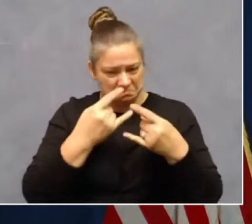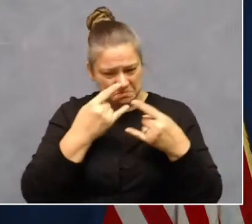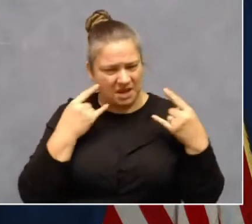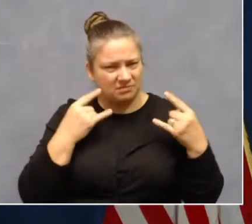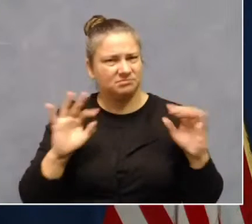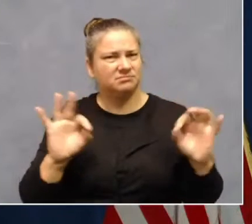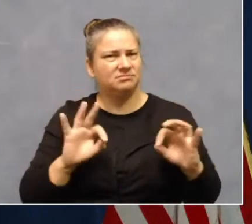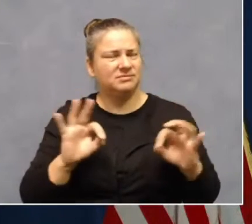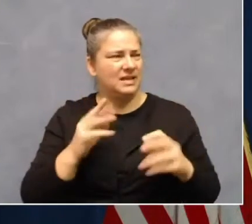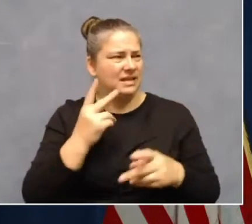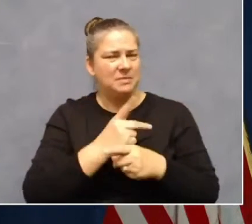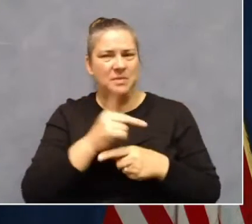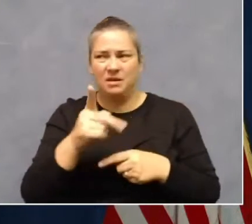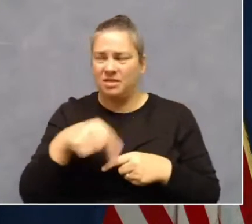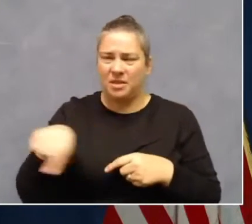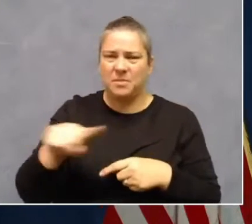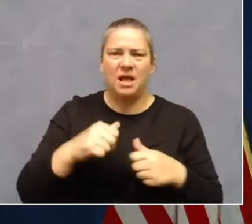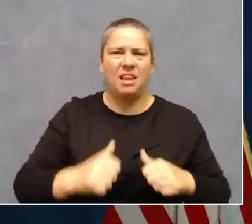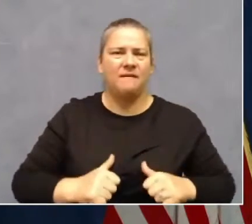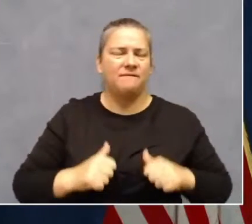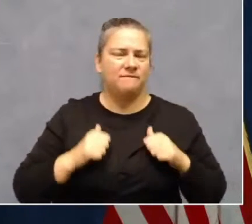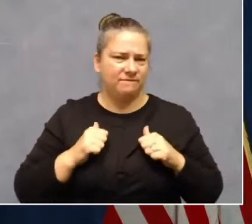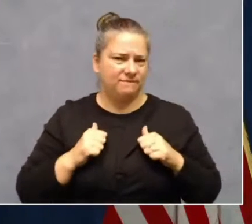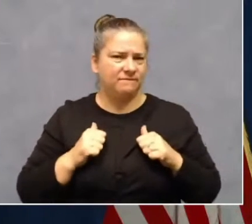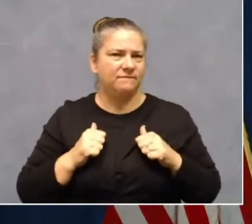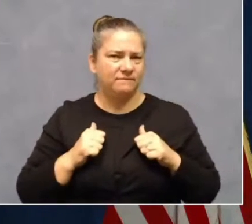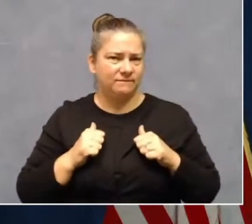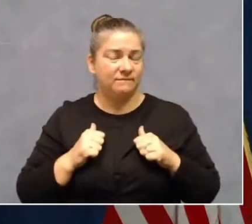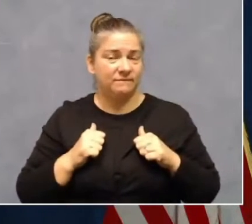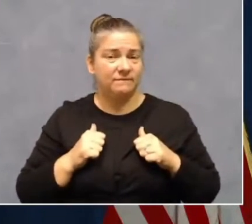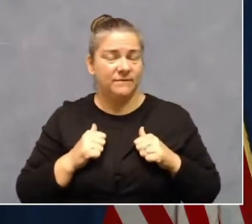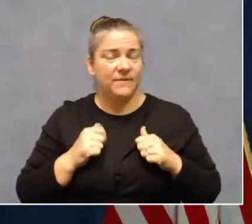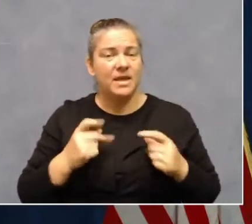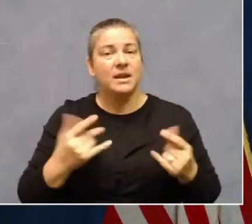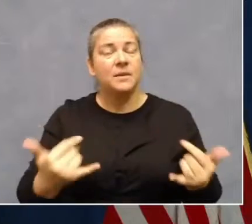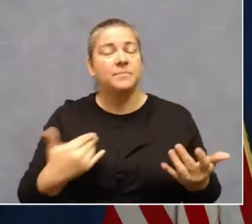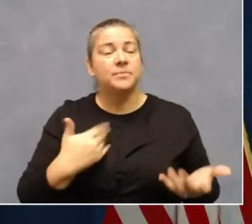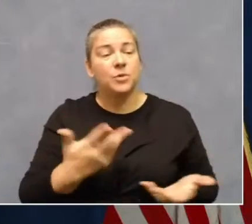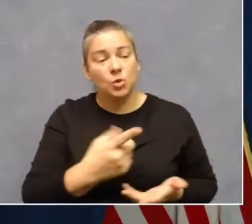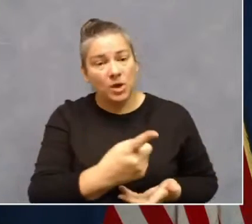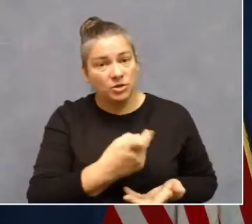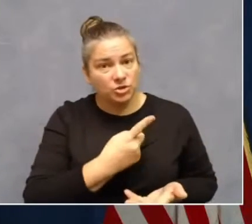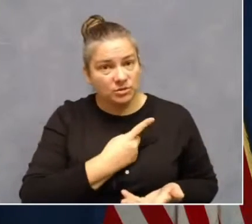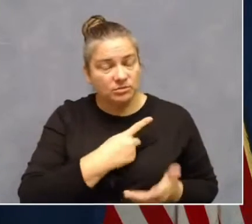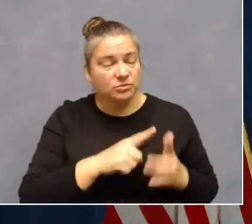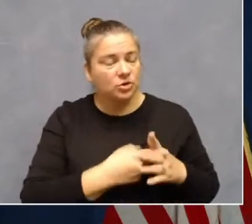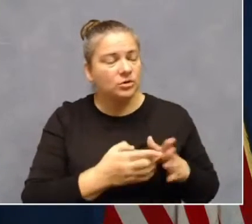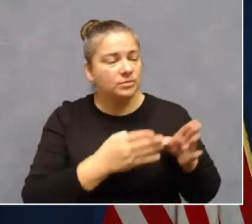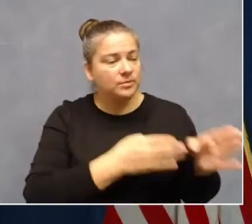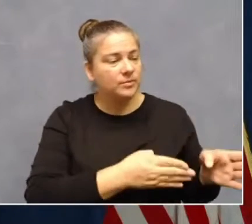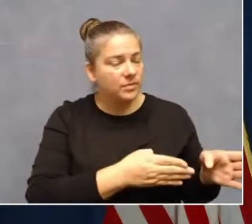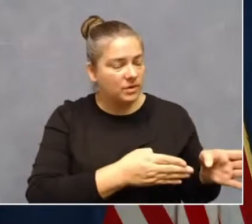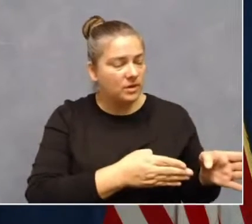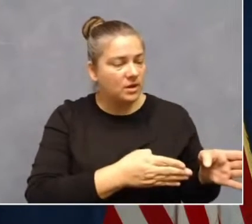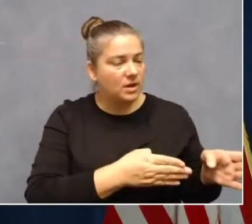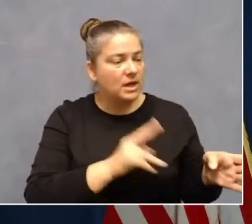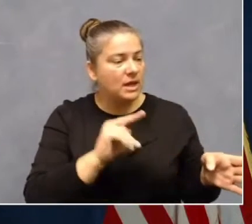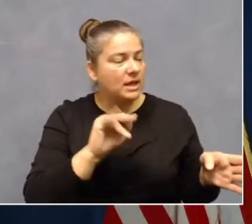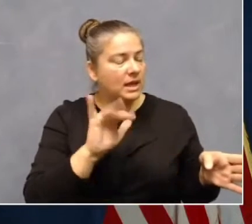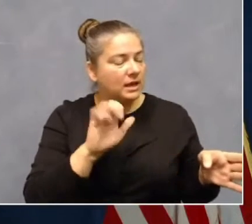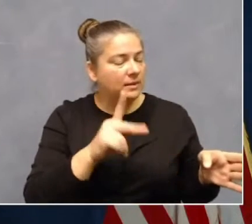one alive. All right, we'll open it up for questions. We'll start over on the left. Nick?